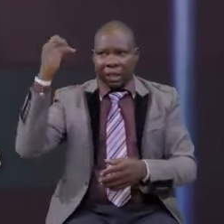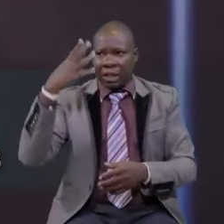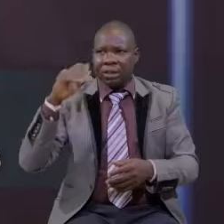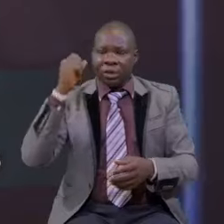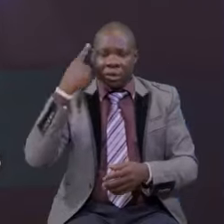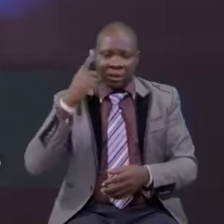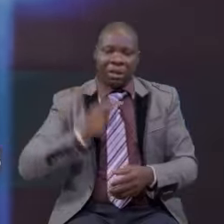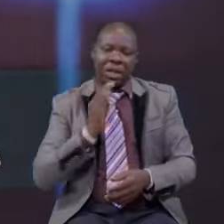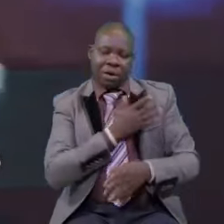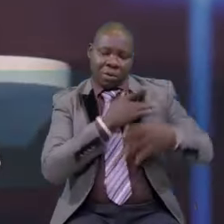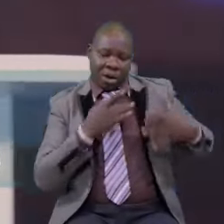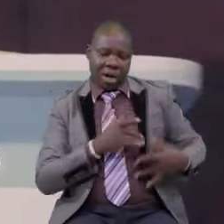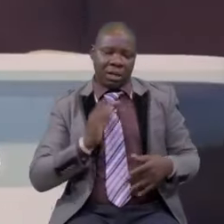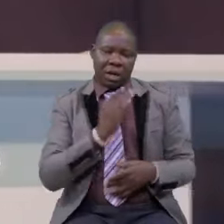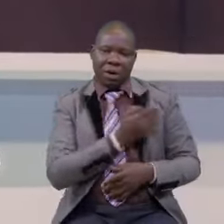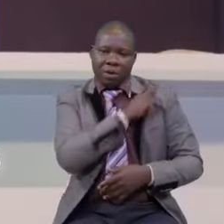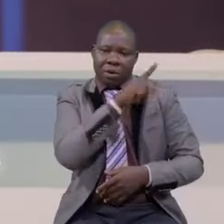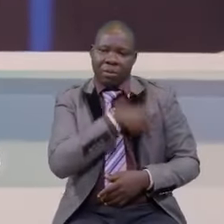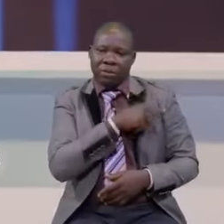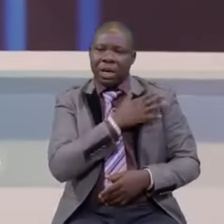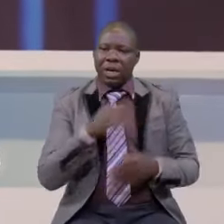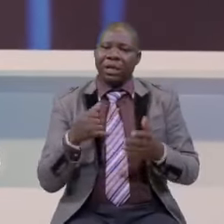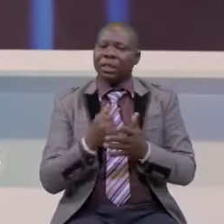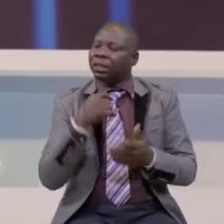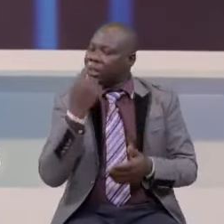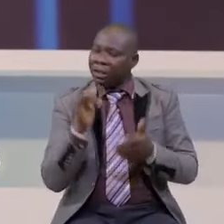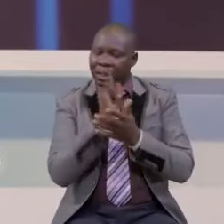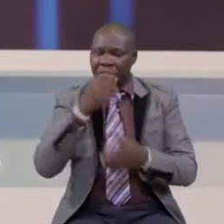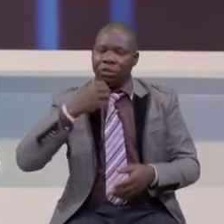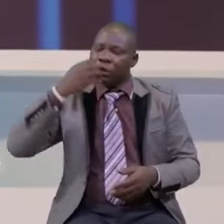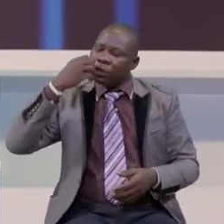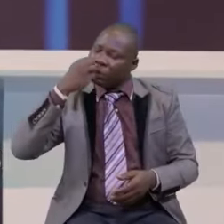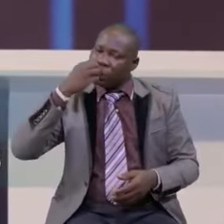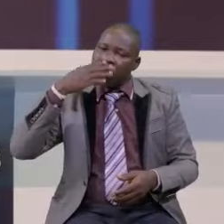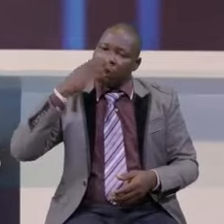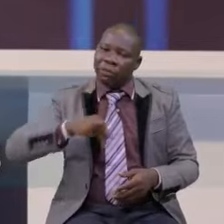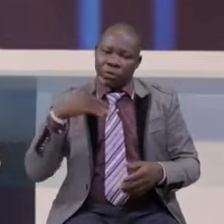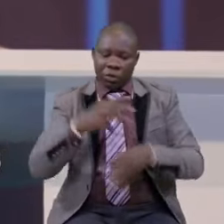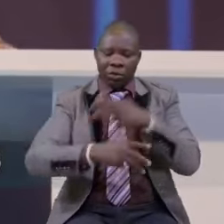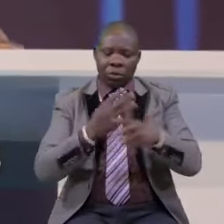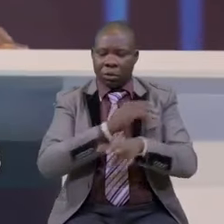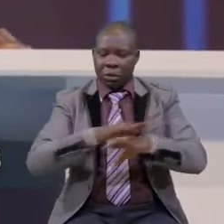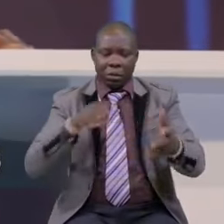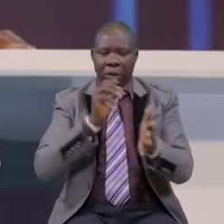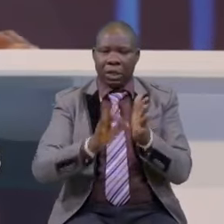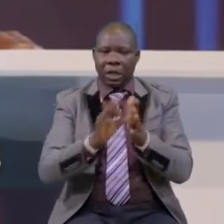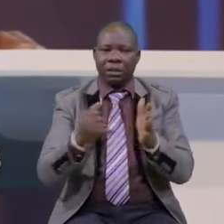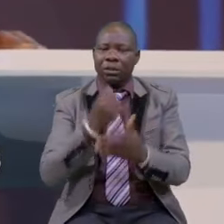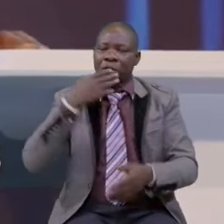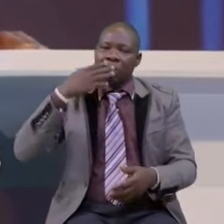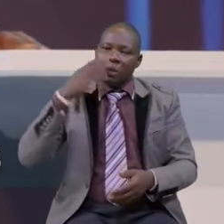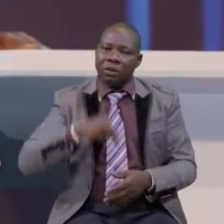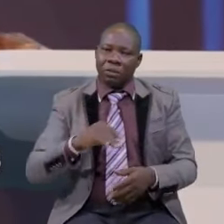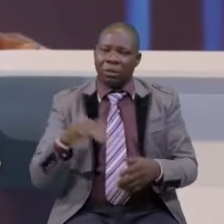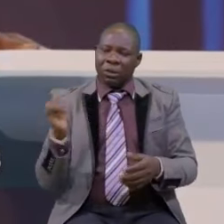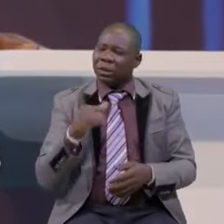personality. And it says that is evil. The world does not count that evil. They say, you know, those are